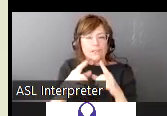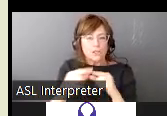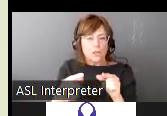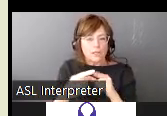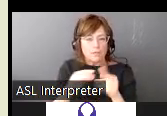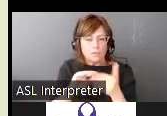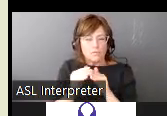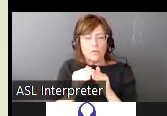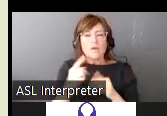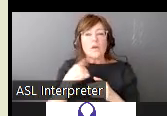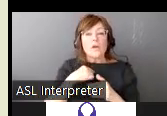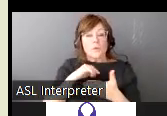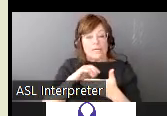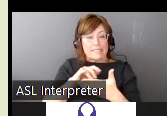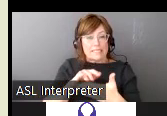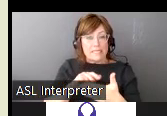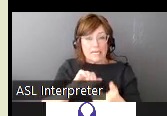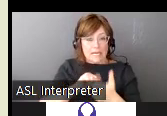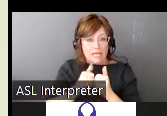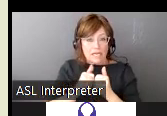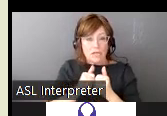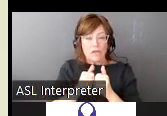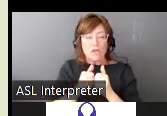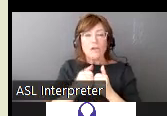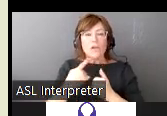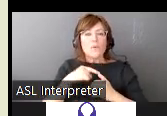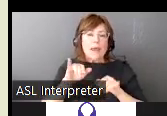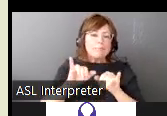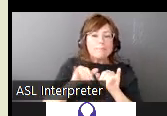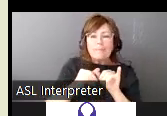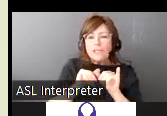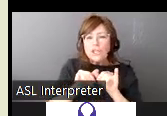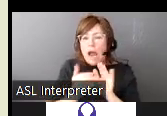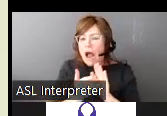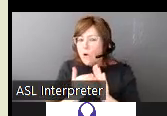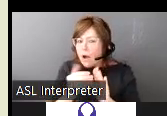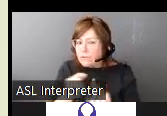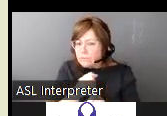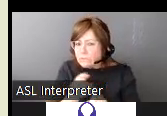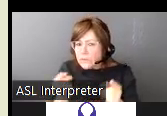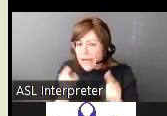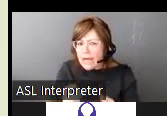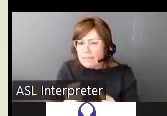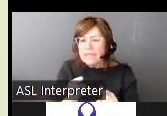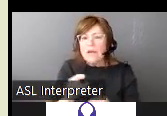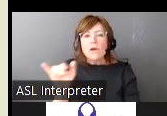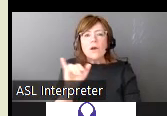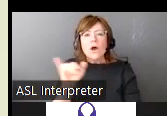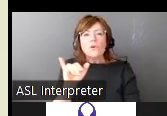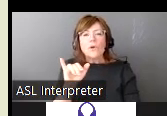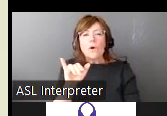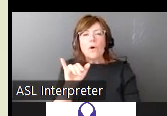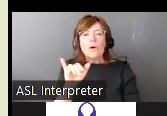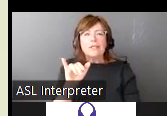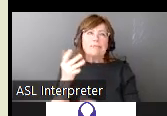methods approach. We use both quantitative and qualitative research approaches.